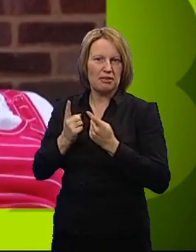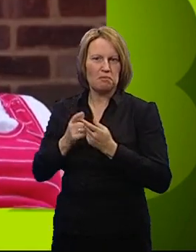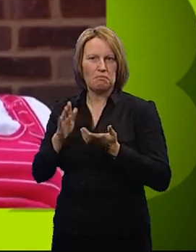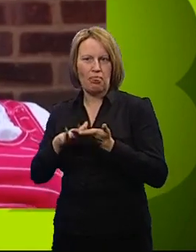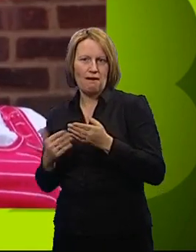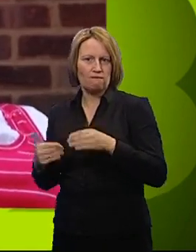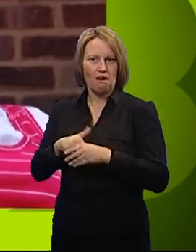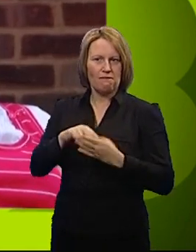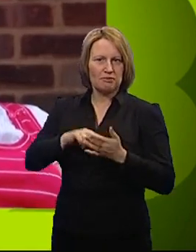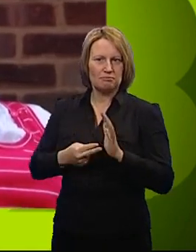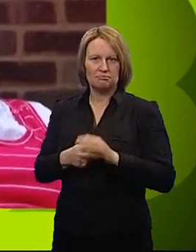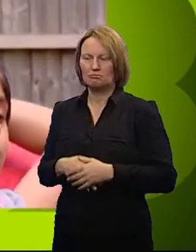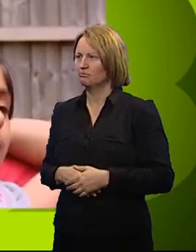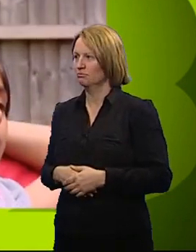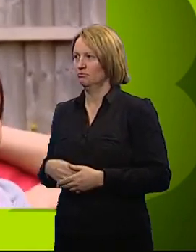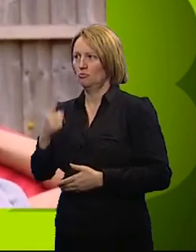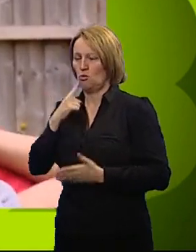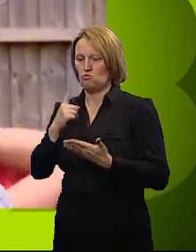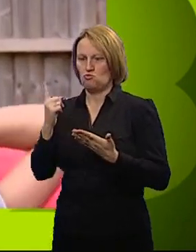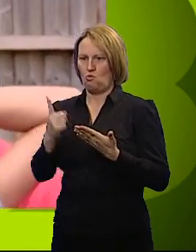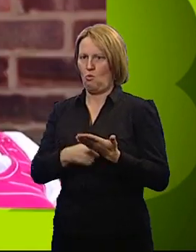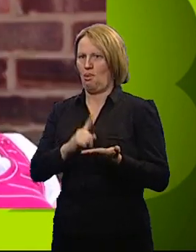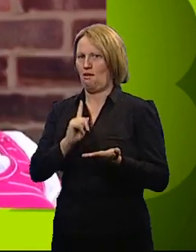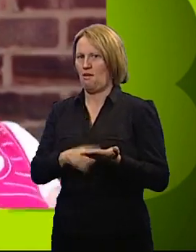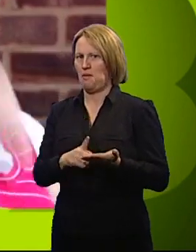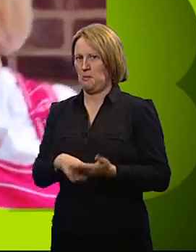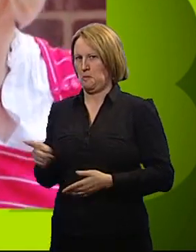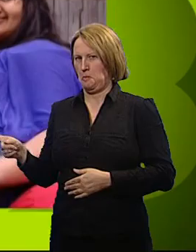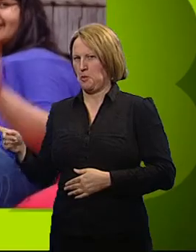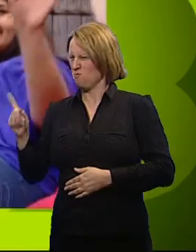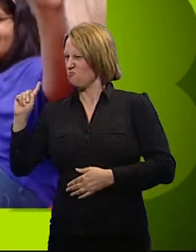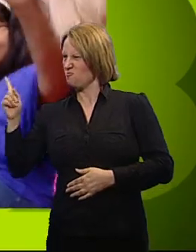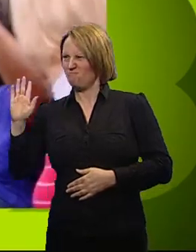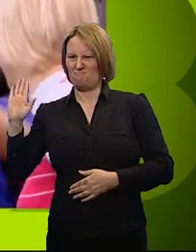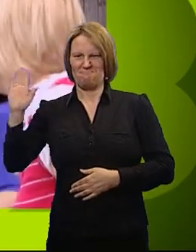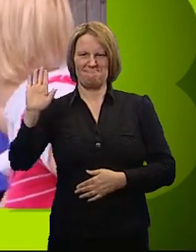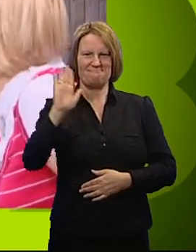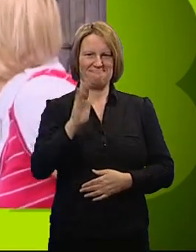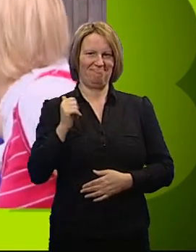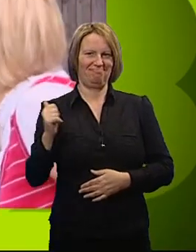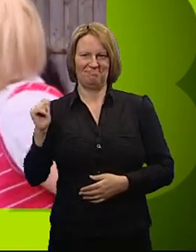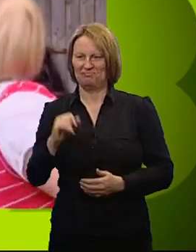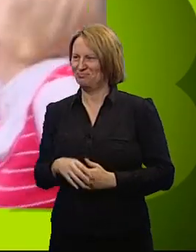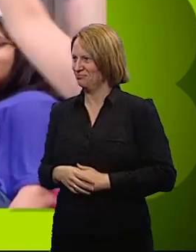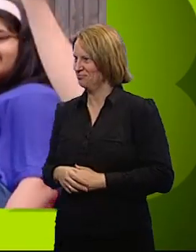Mum involved in the plan? A simple thing called a rule. I like the attitude. High five for that.